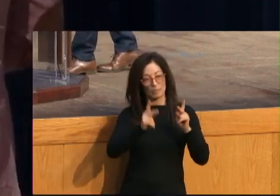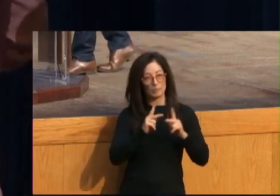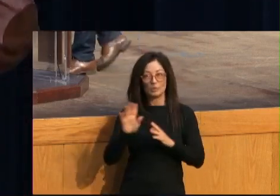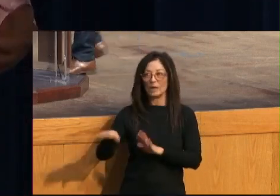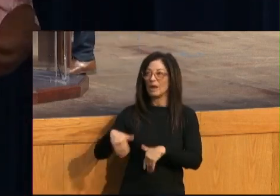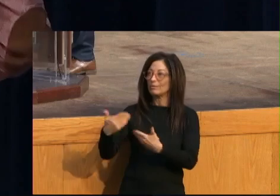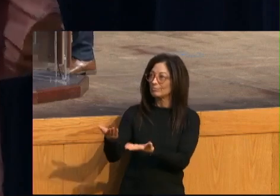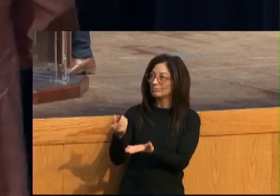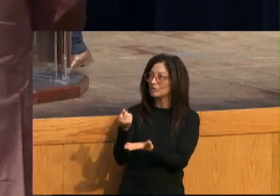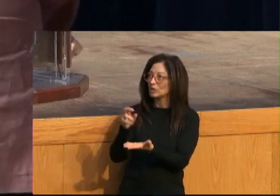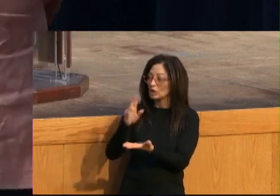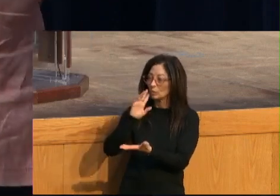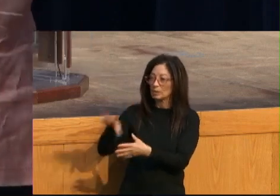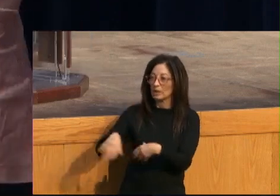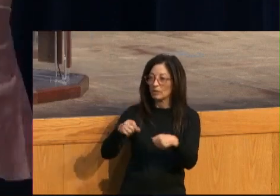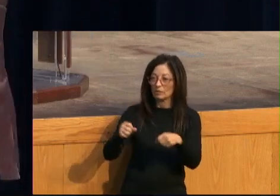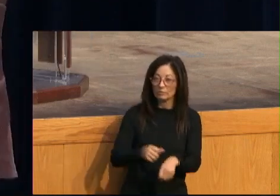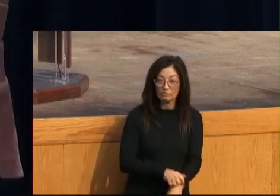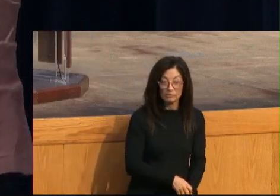through.